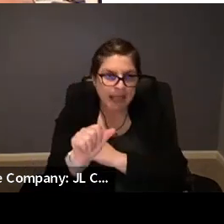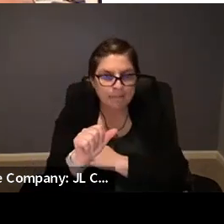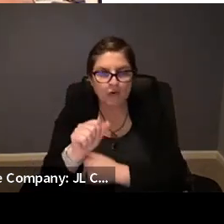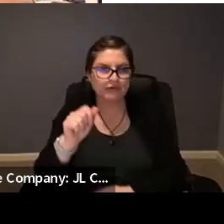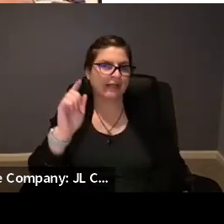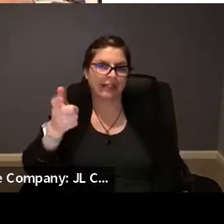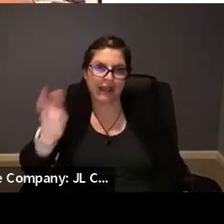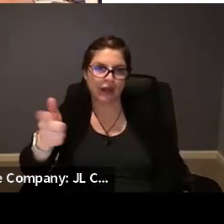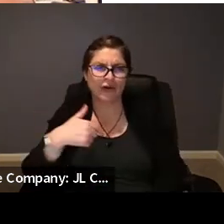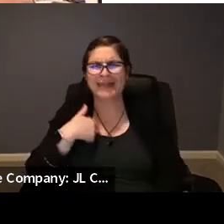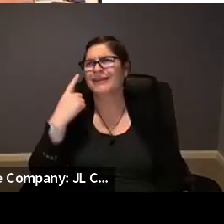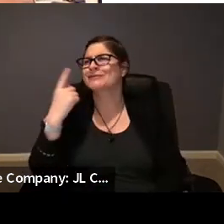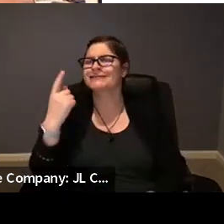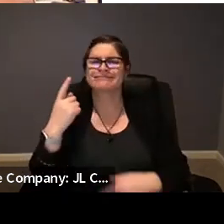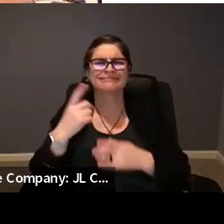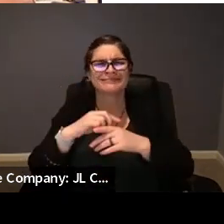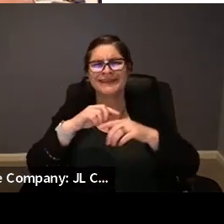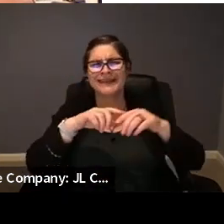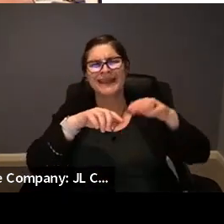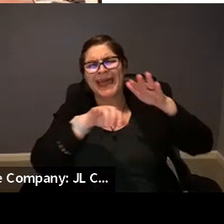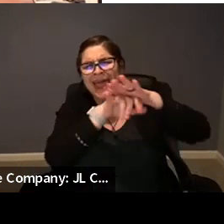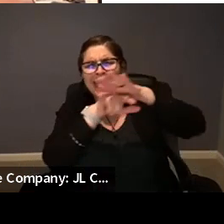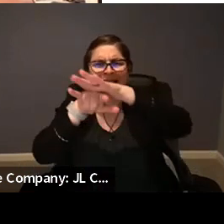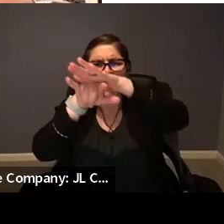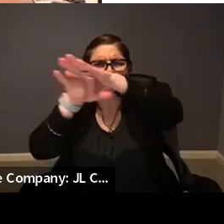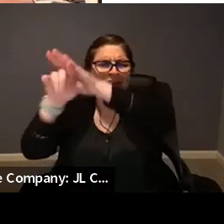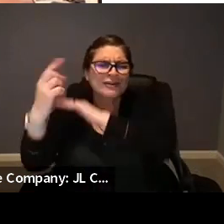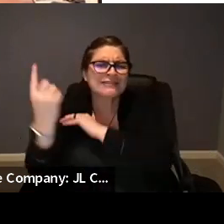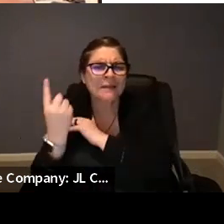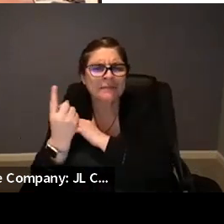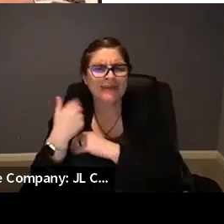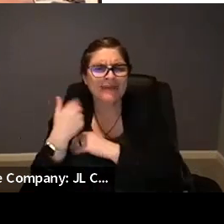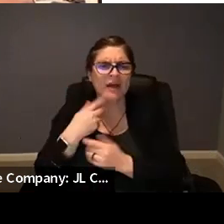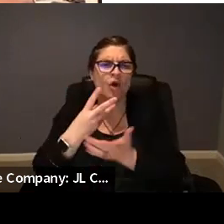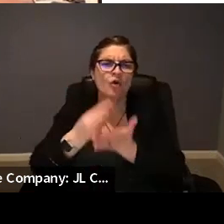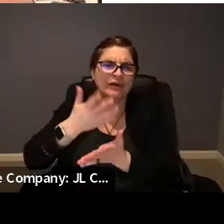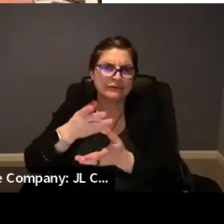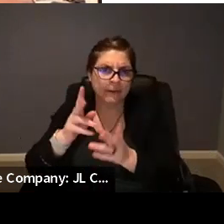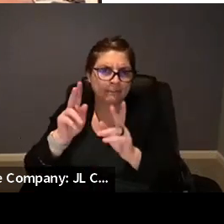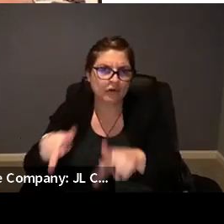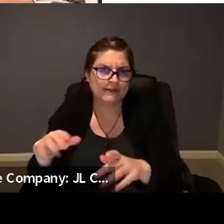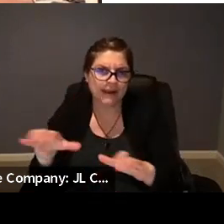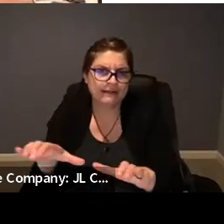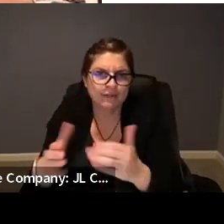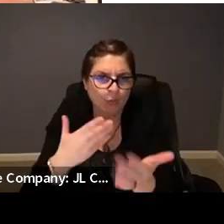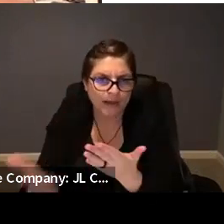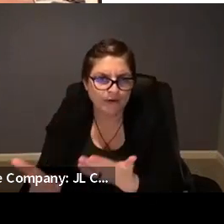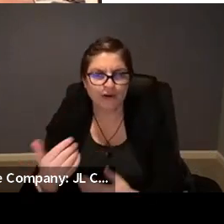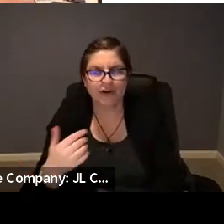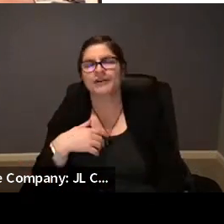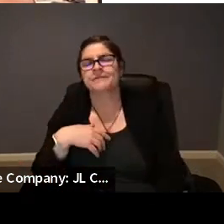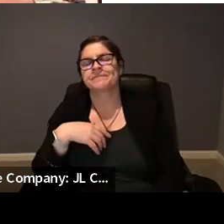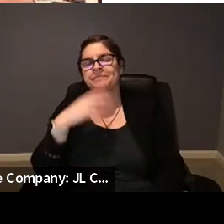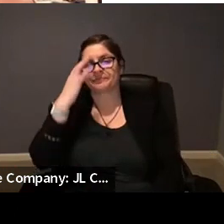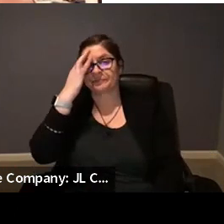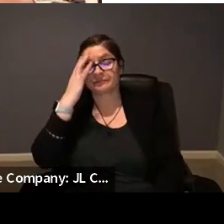think he's like hang gliding or something. He gets run over by a car. I don't know, some rich person problem. But he's in a